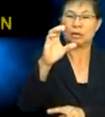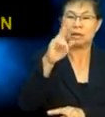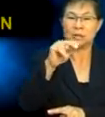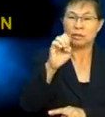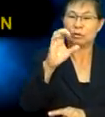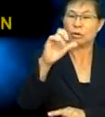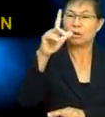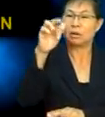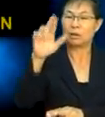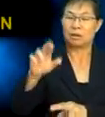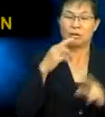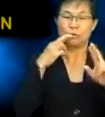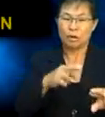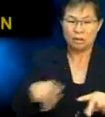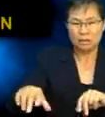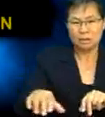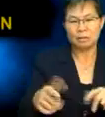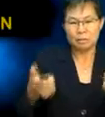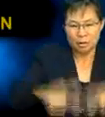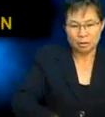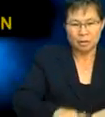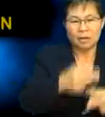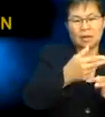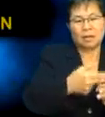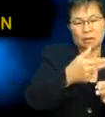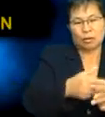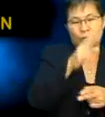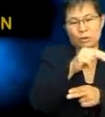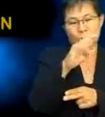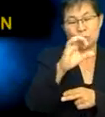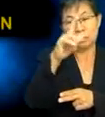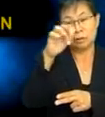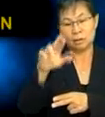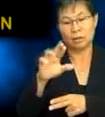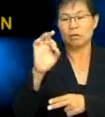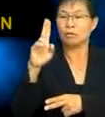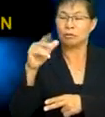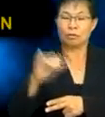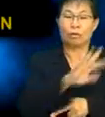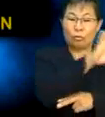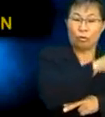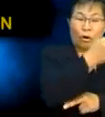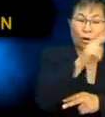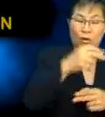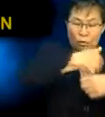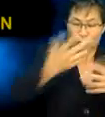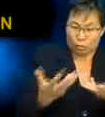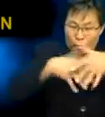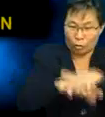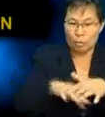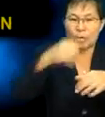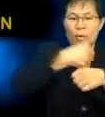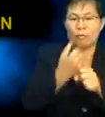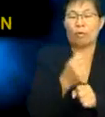The reaction is called nuclear fusion. 4 hydrogen atoms combine to form 1 helium